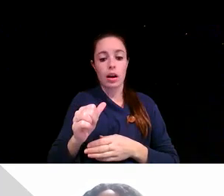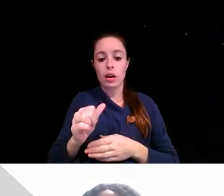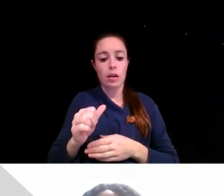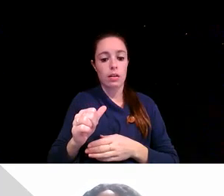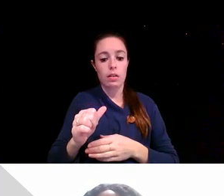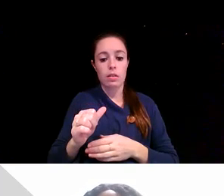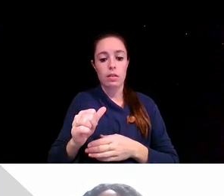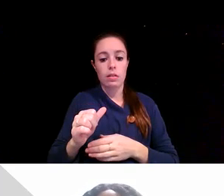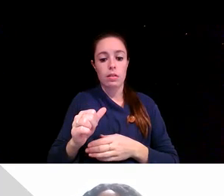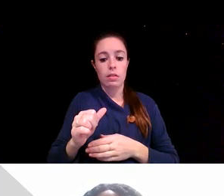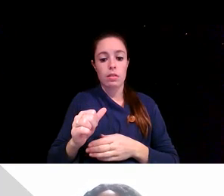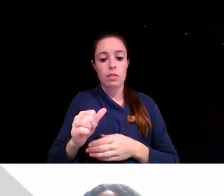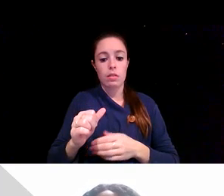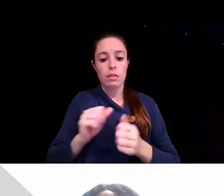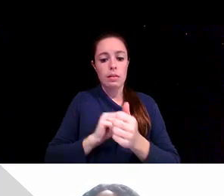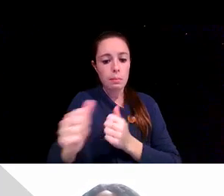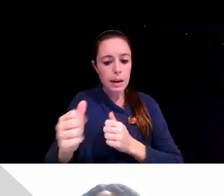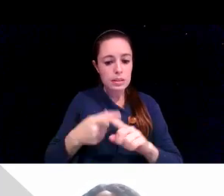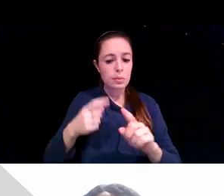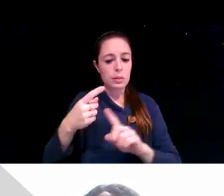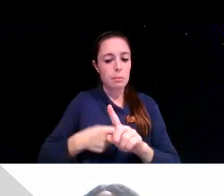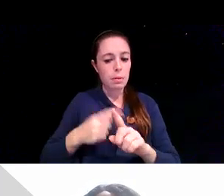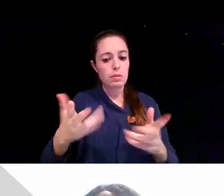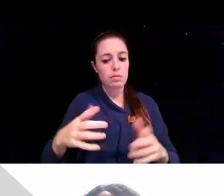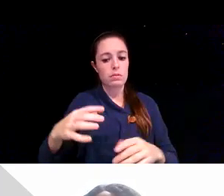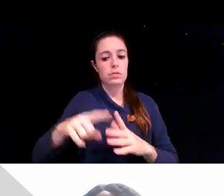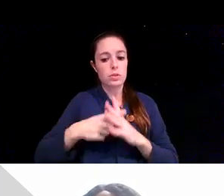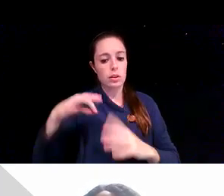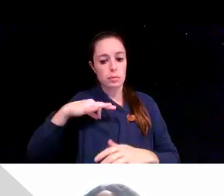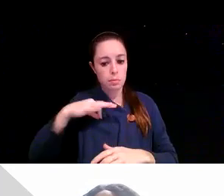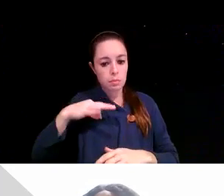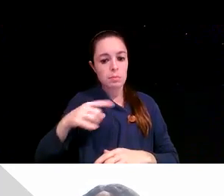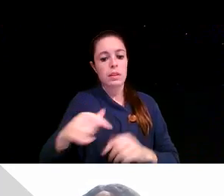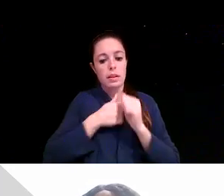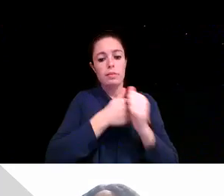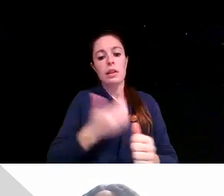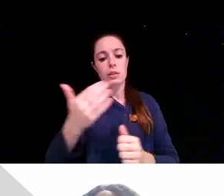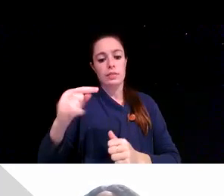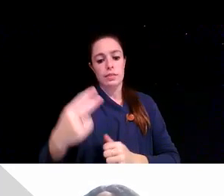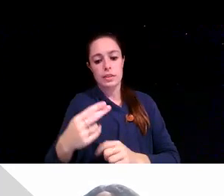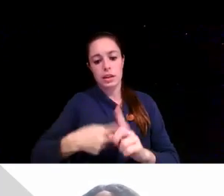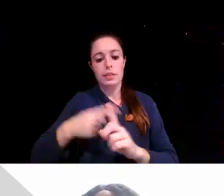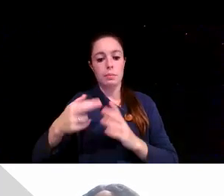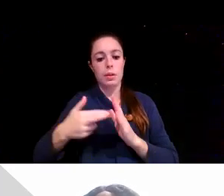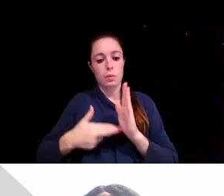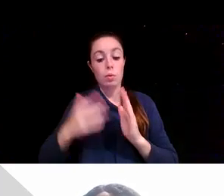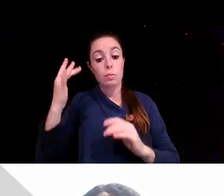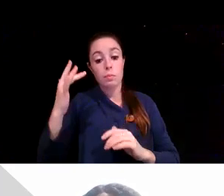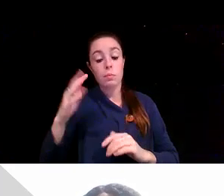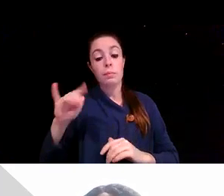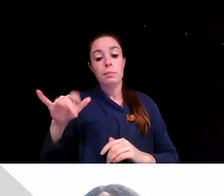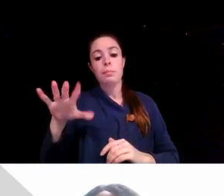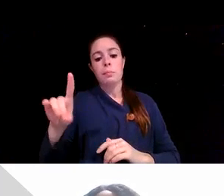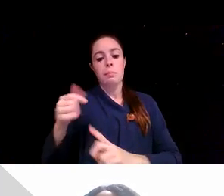month of application. Plan selected under Medicaid goes by the 15th of the month rule because Medicaid can stand on its